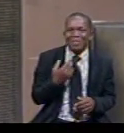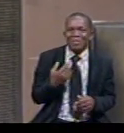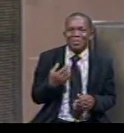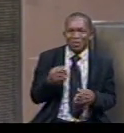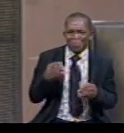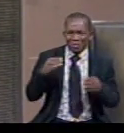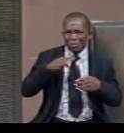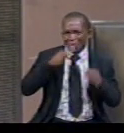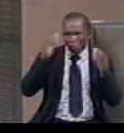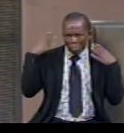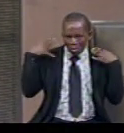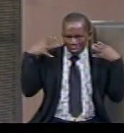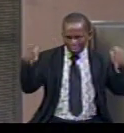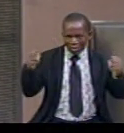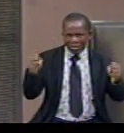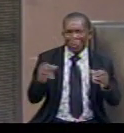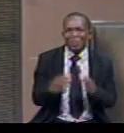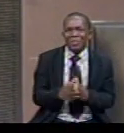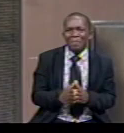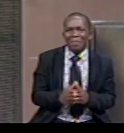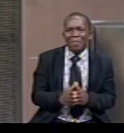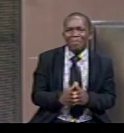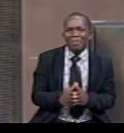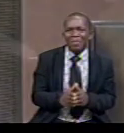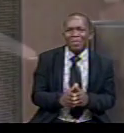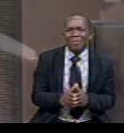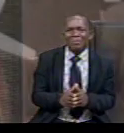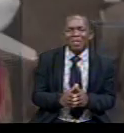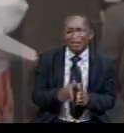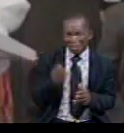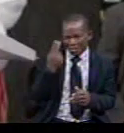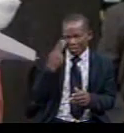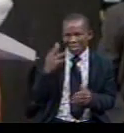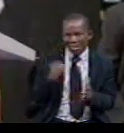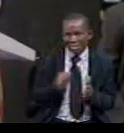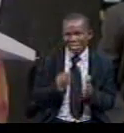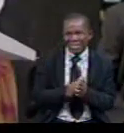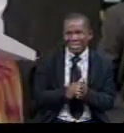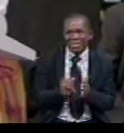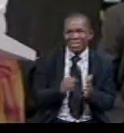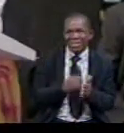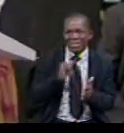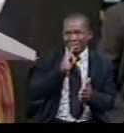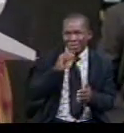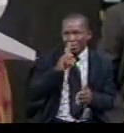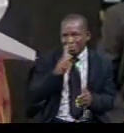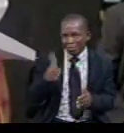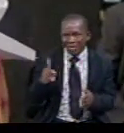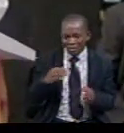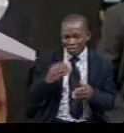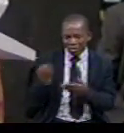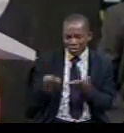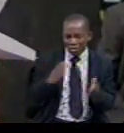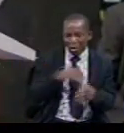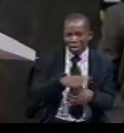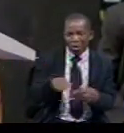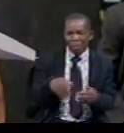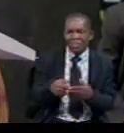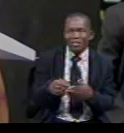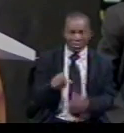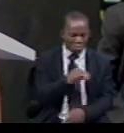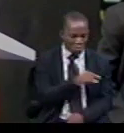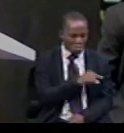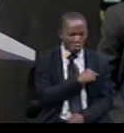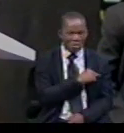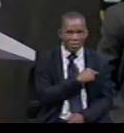courageous. And I said, it is true. And if you bring all these qualities into Christ, then there's an